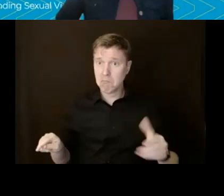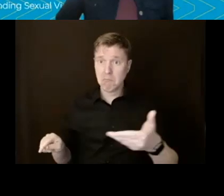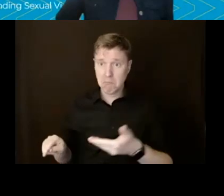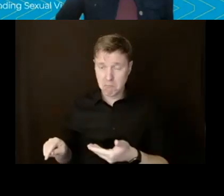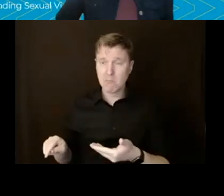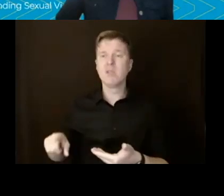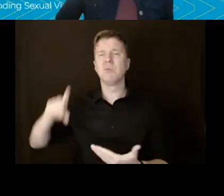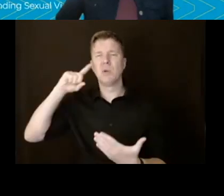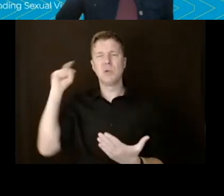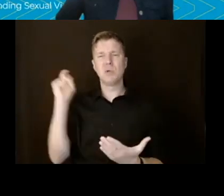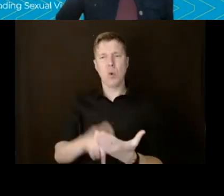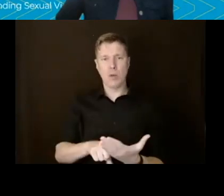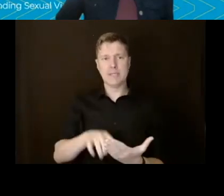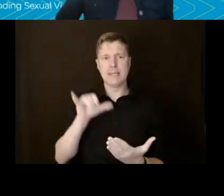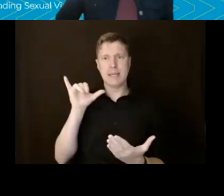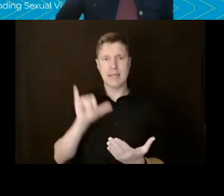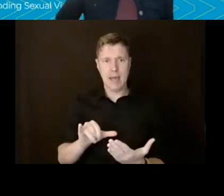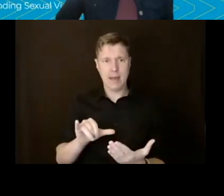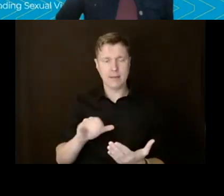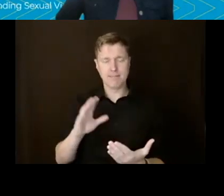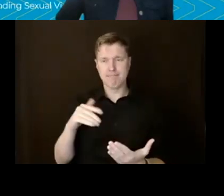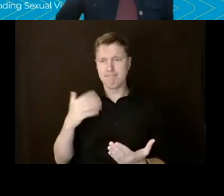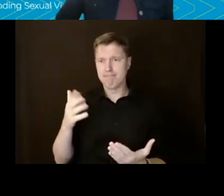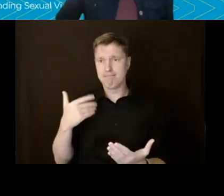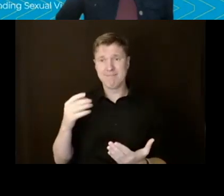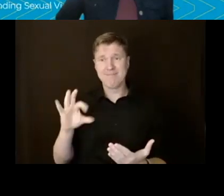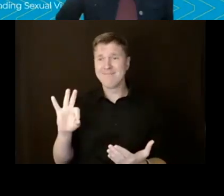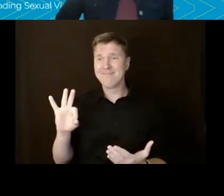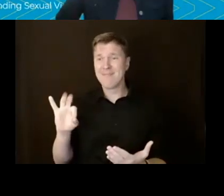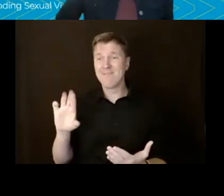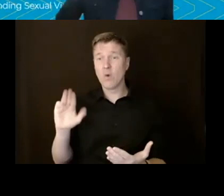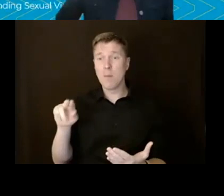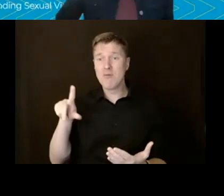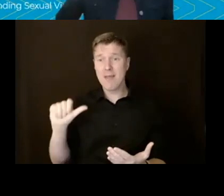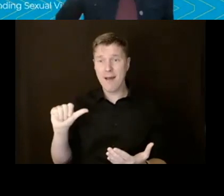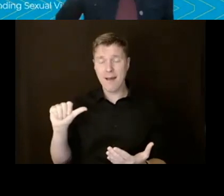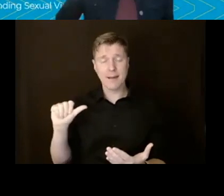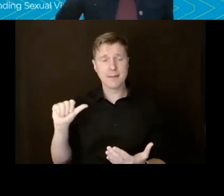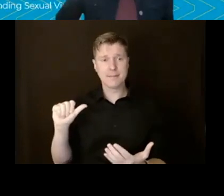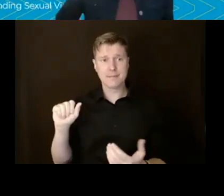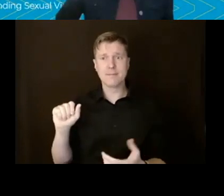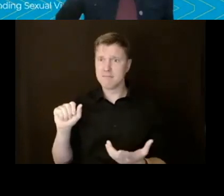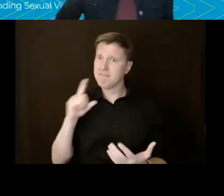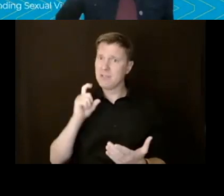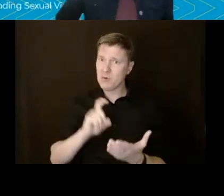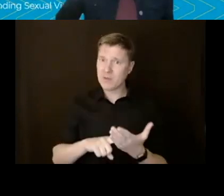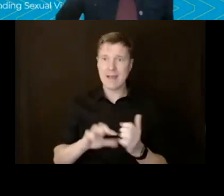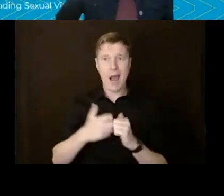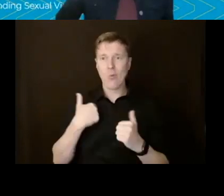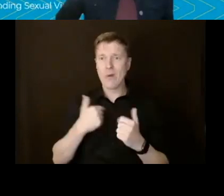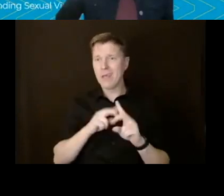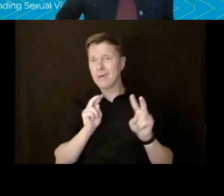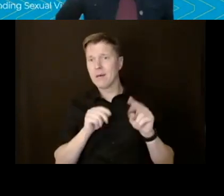that particular that formula in what we view in our